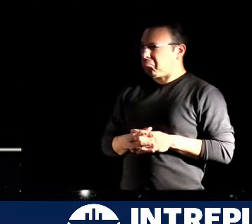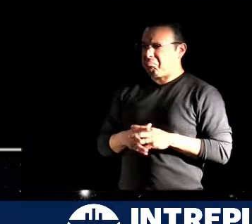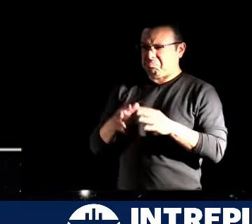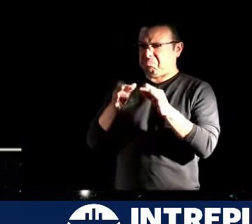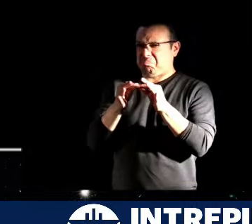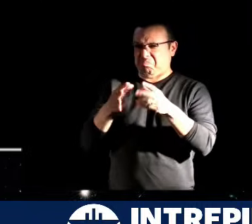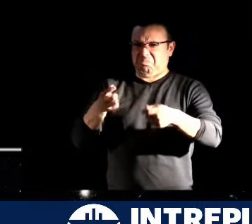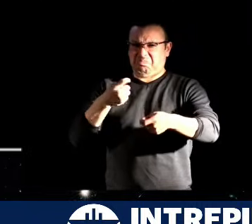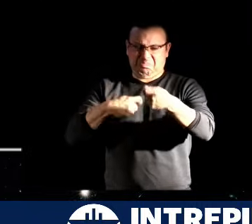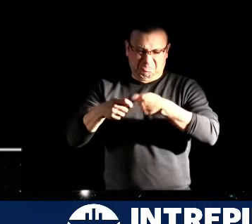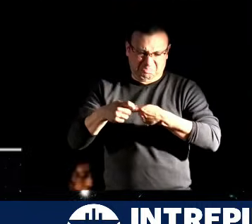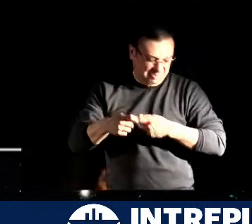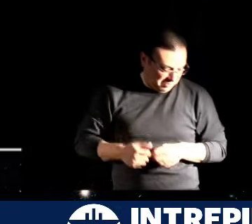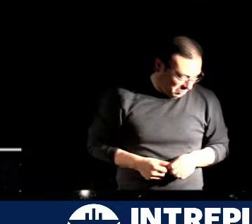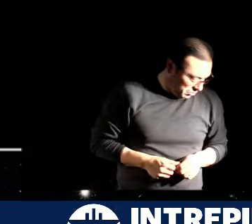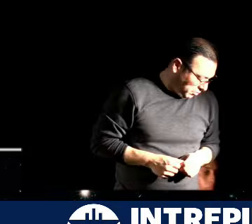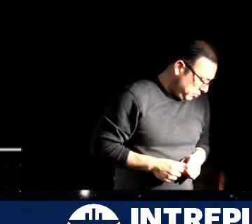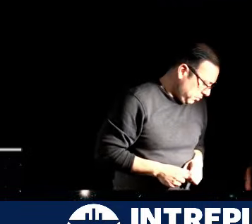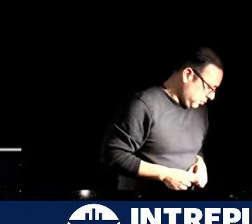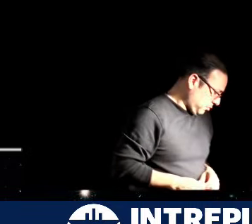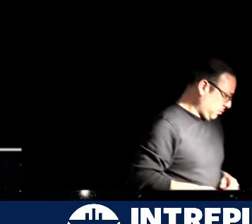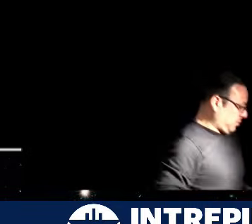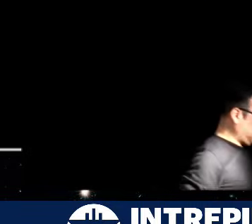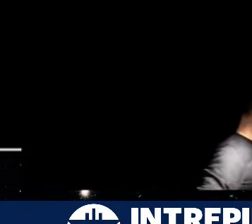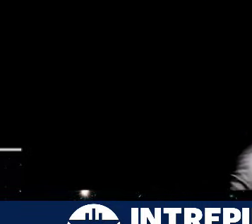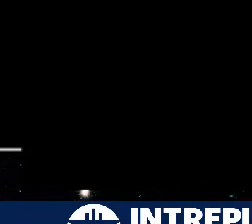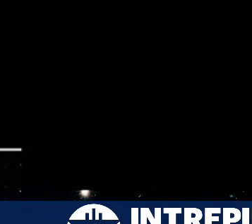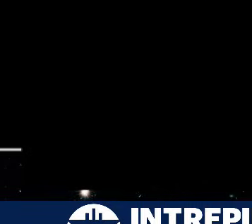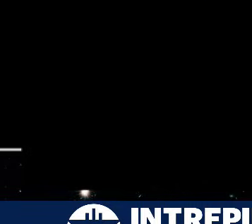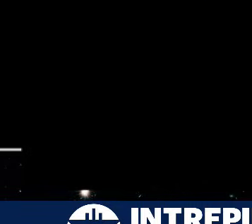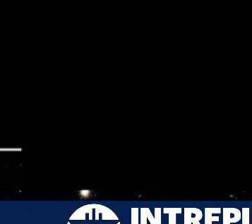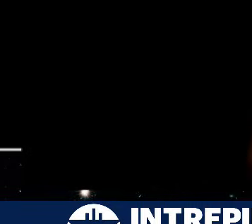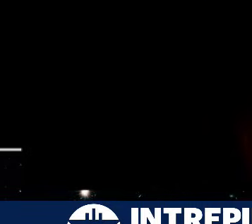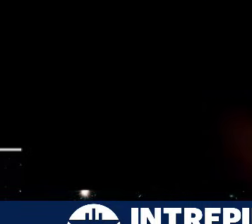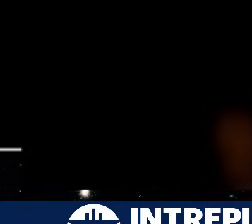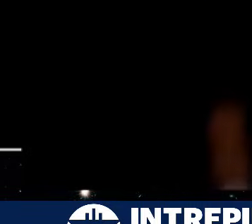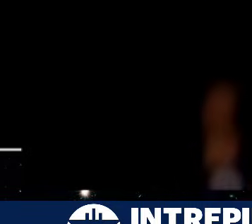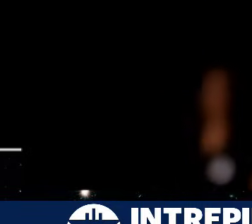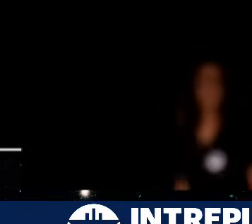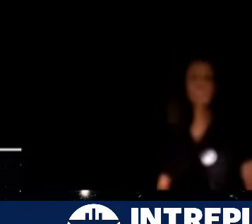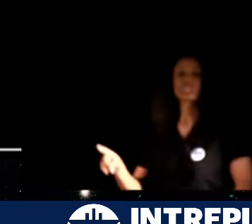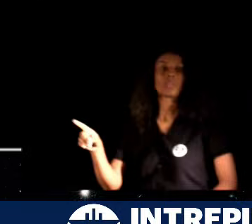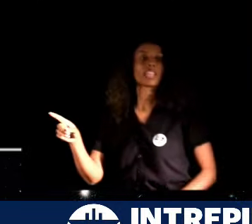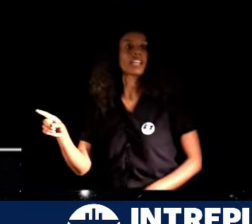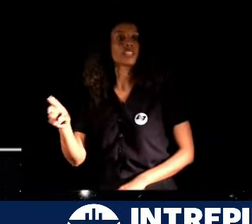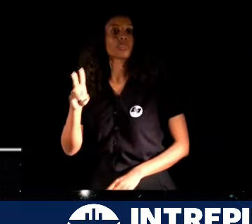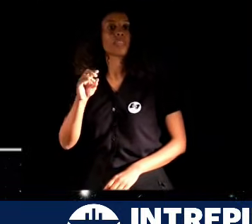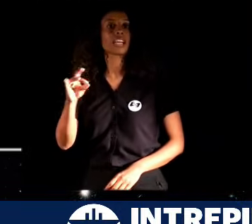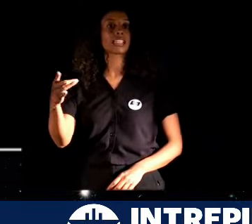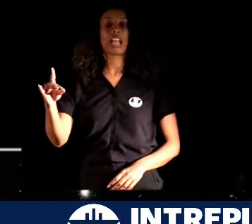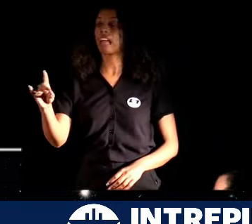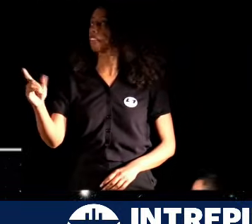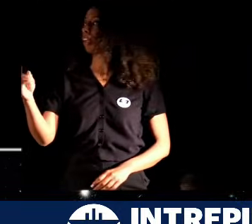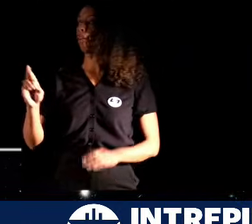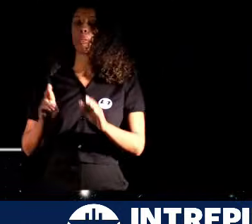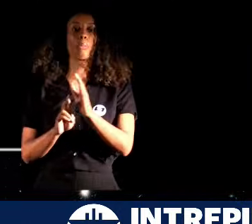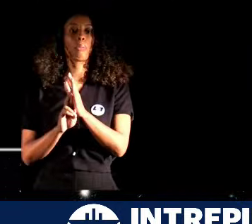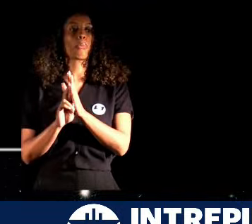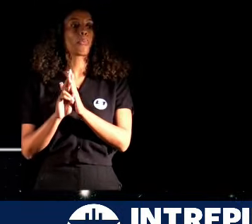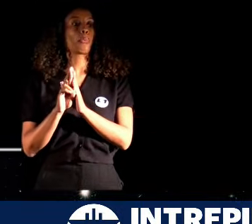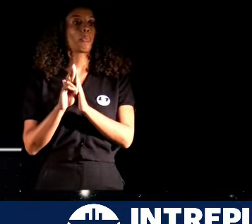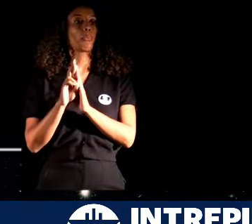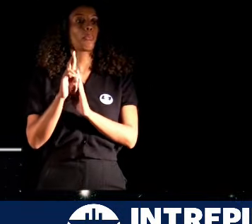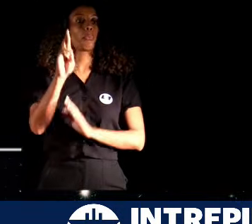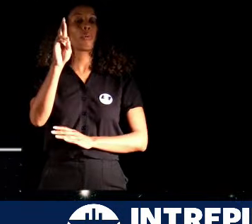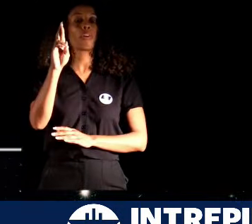And that's what we ended with in 2018, launching to the middle of the solar corona. So